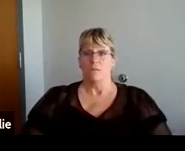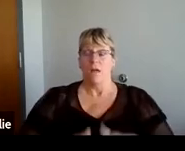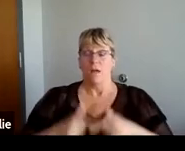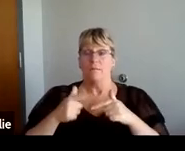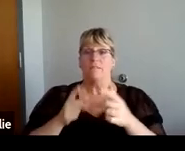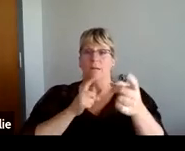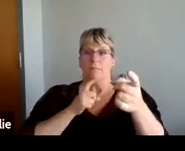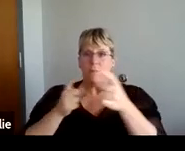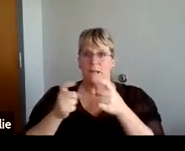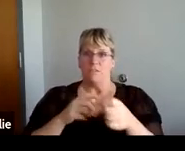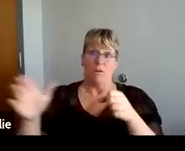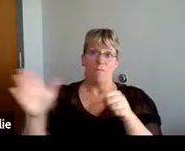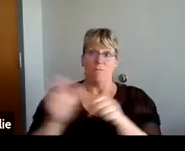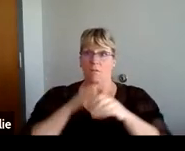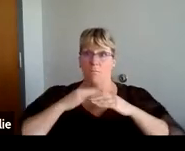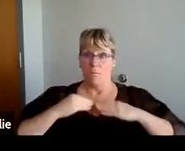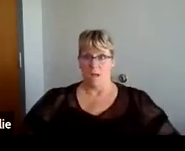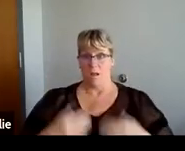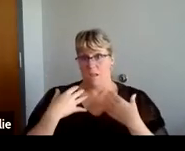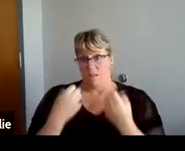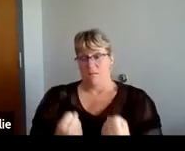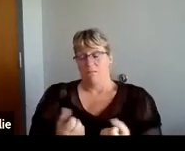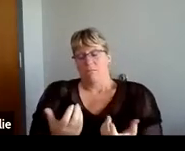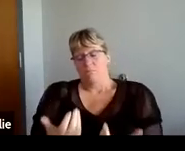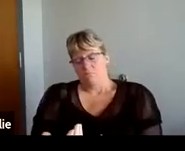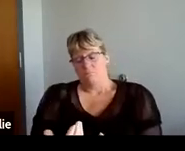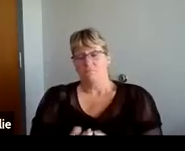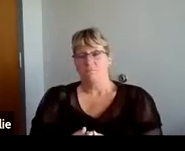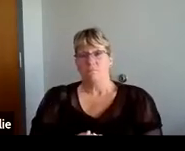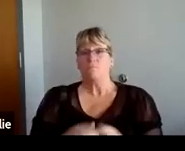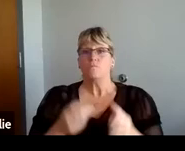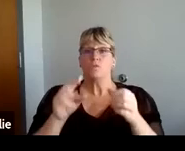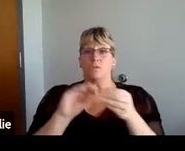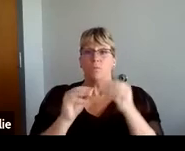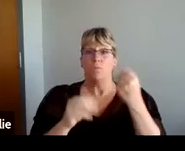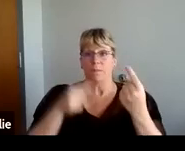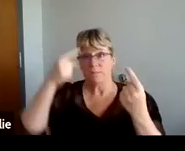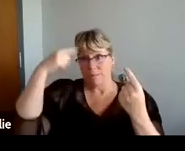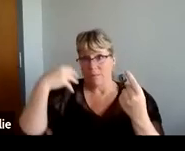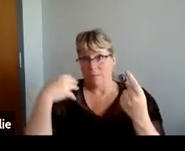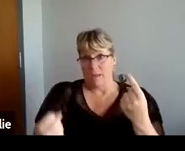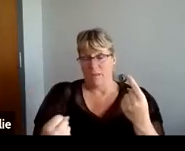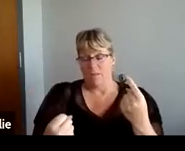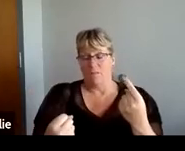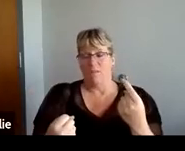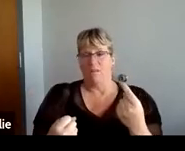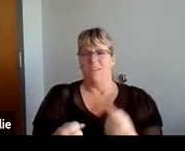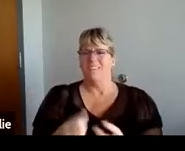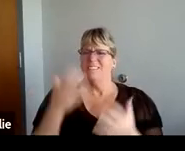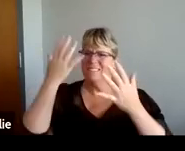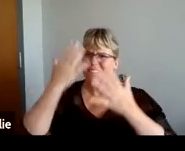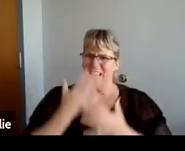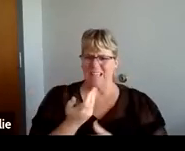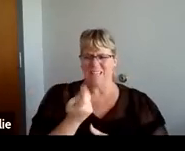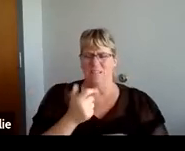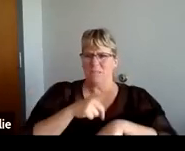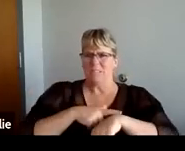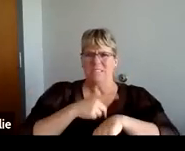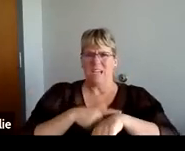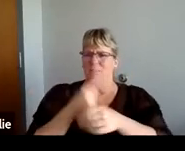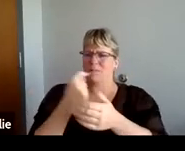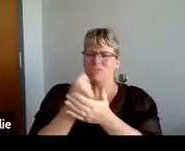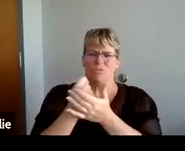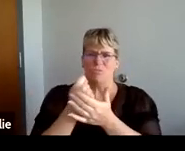manage our full body health. So it's really sad that we spend so little in